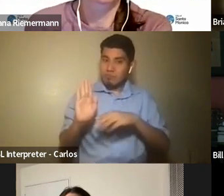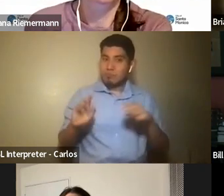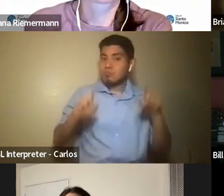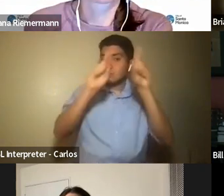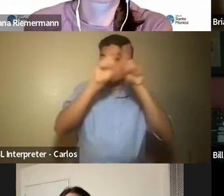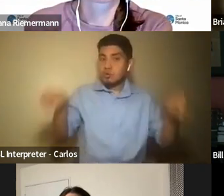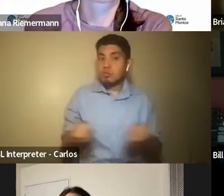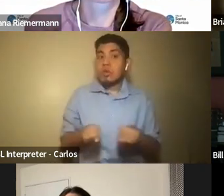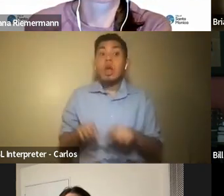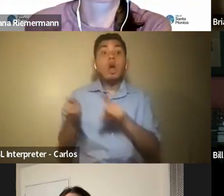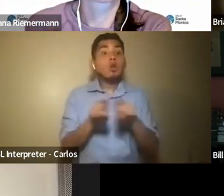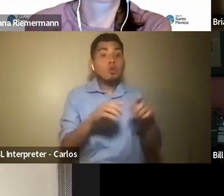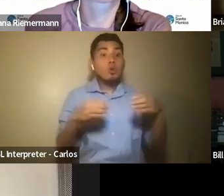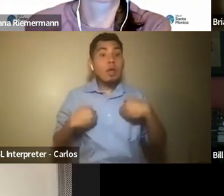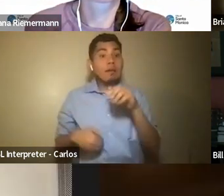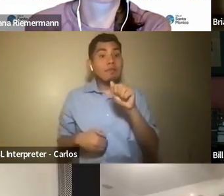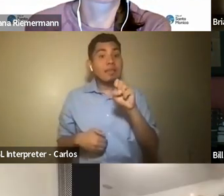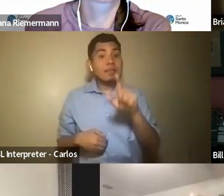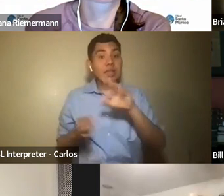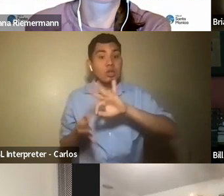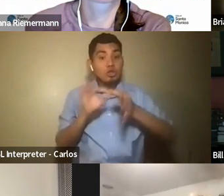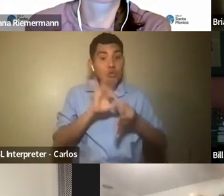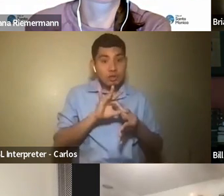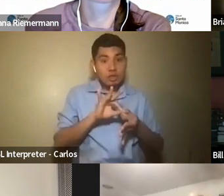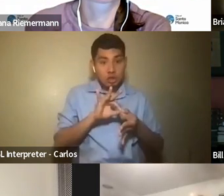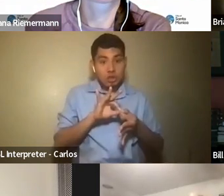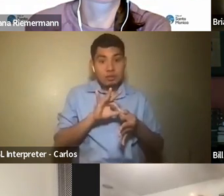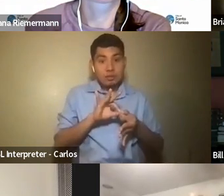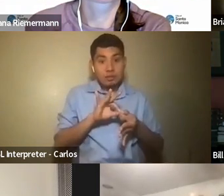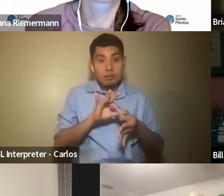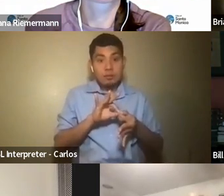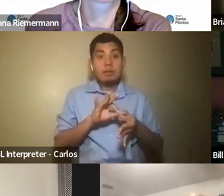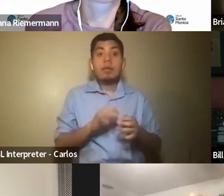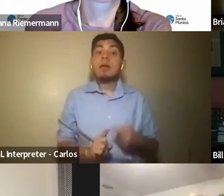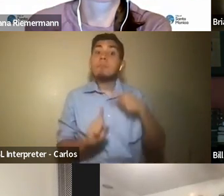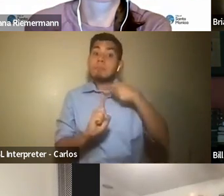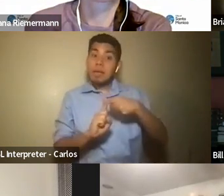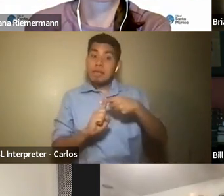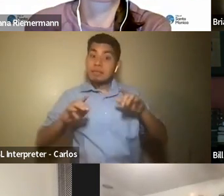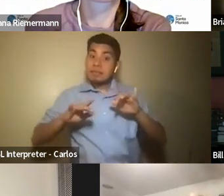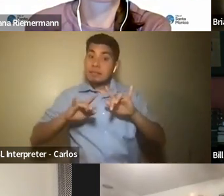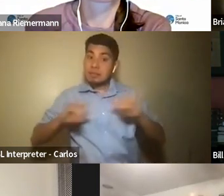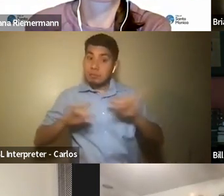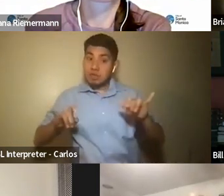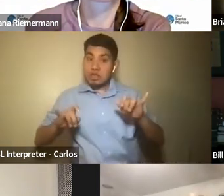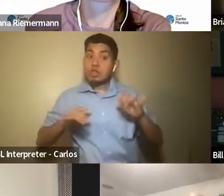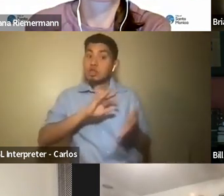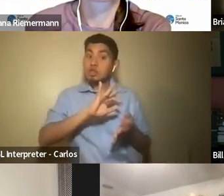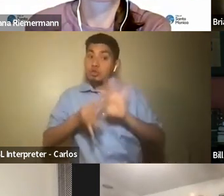There's also ASL interpretation being offered, as well as simultaneous interpretation into